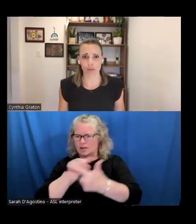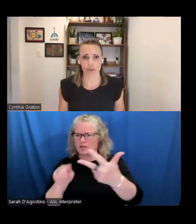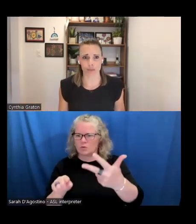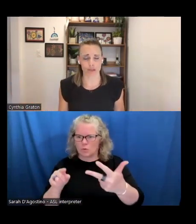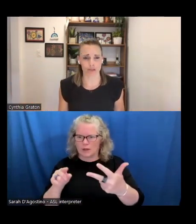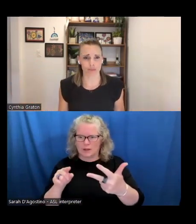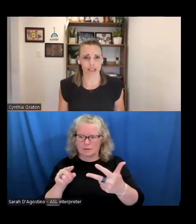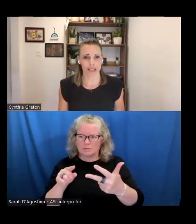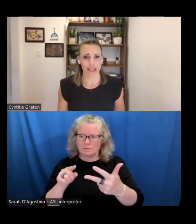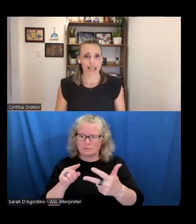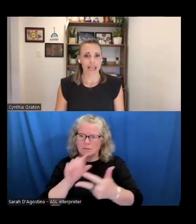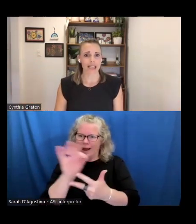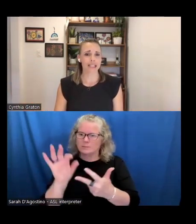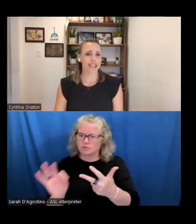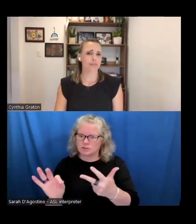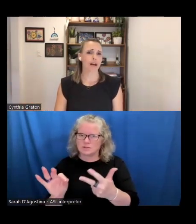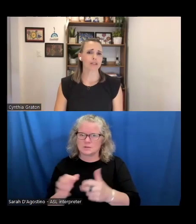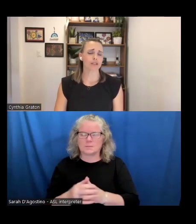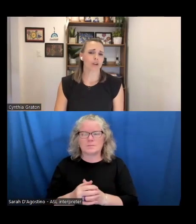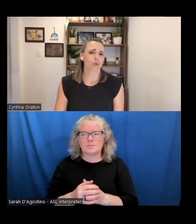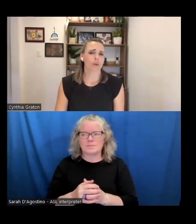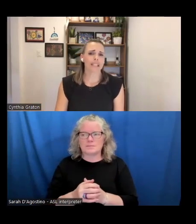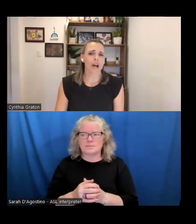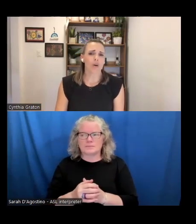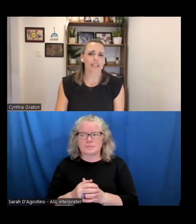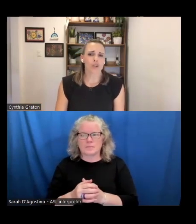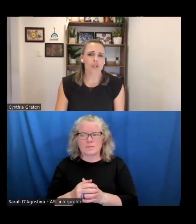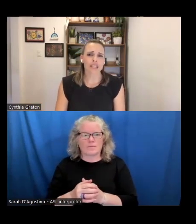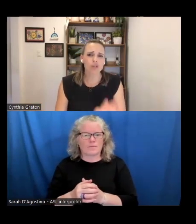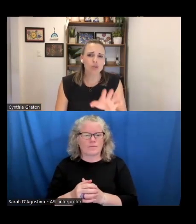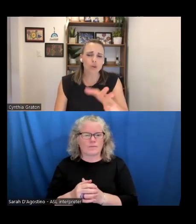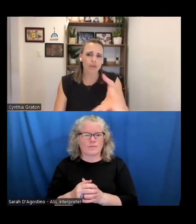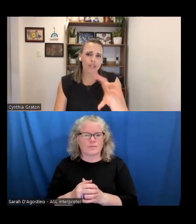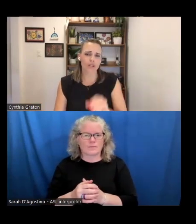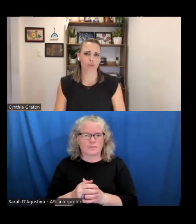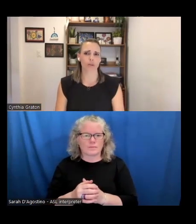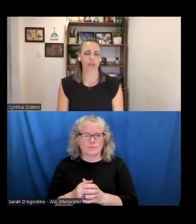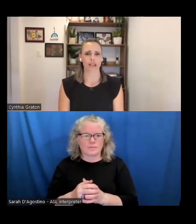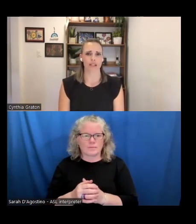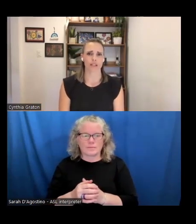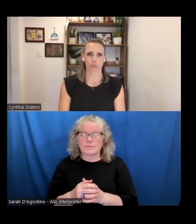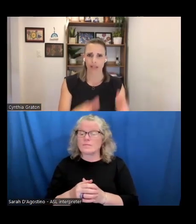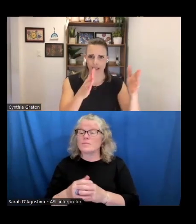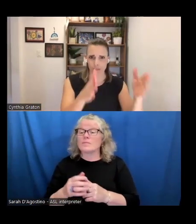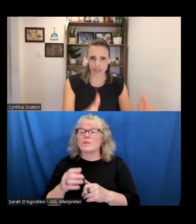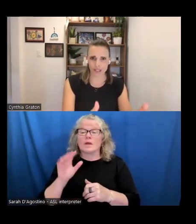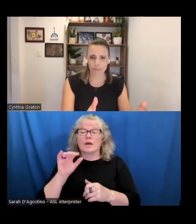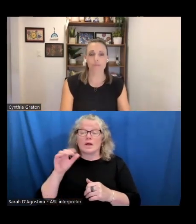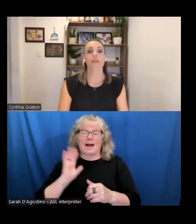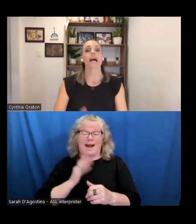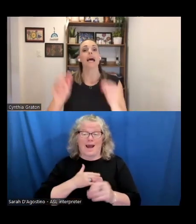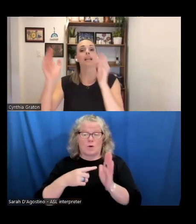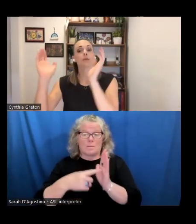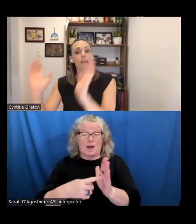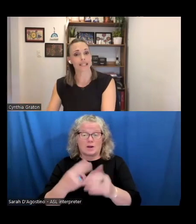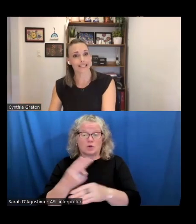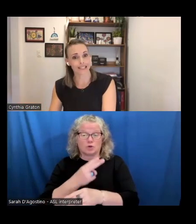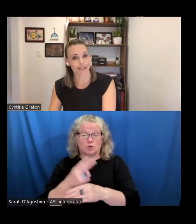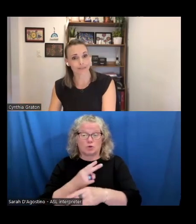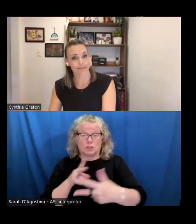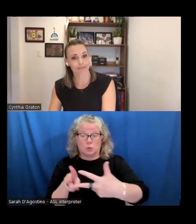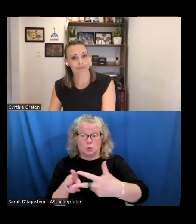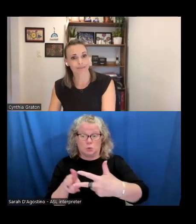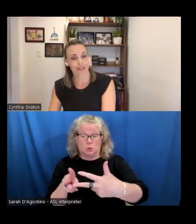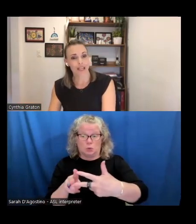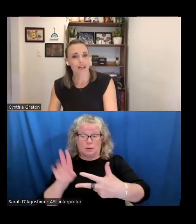approaching problems. In this model, you're really only using 2 of these 3 plans, the Plan B and the Plan